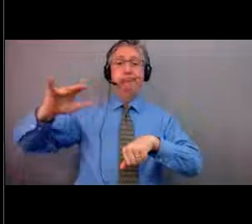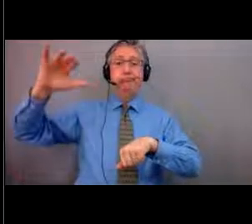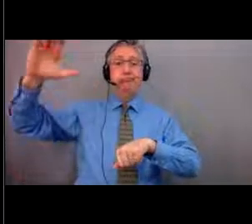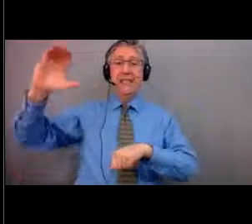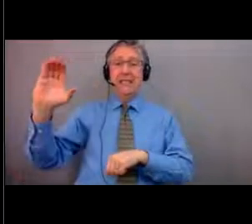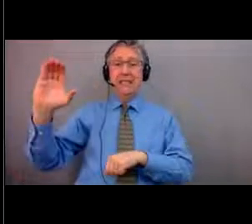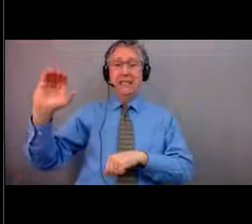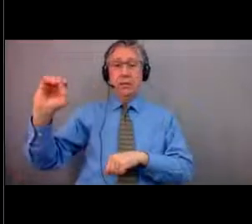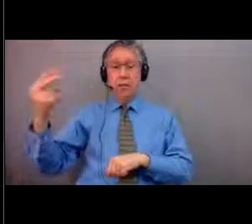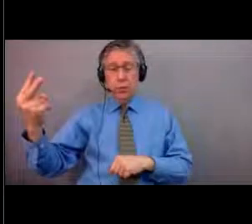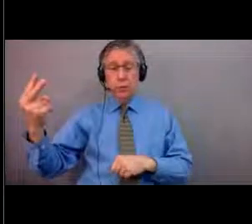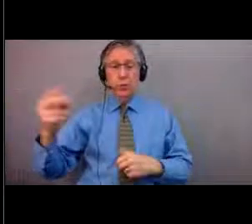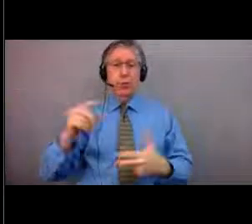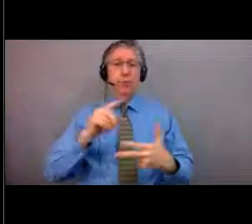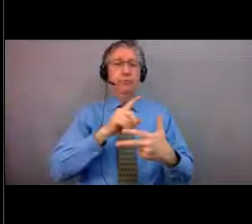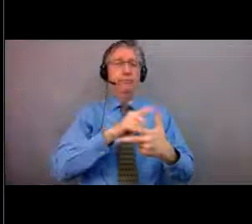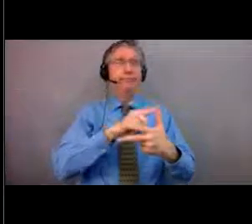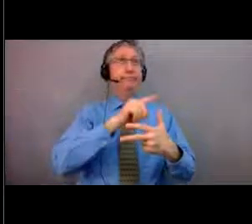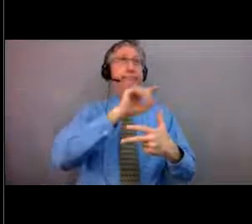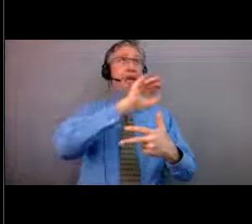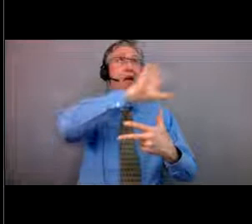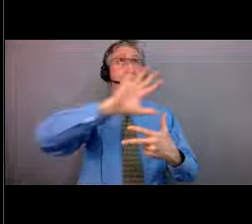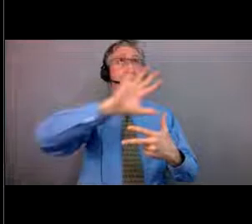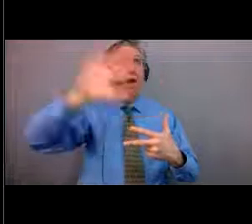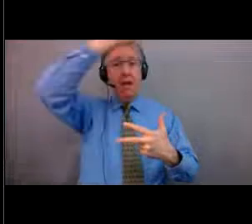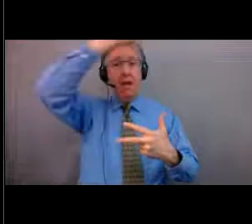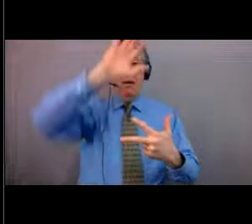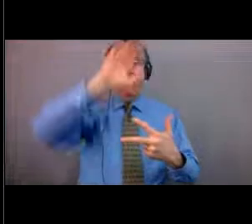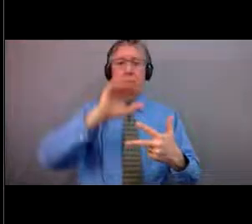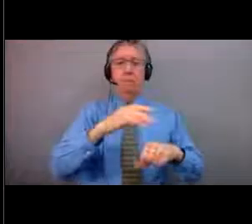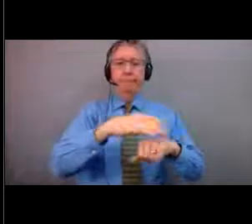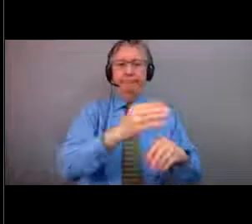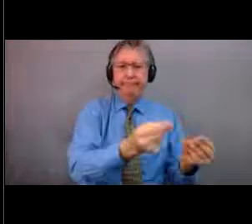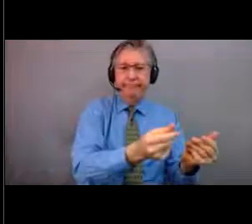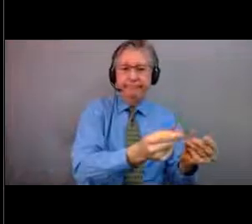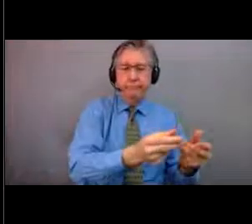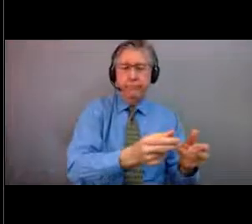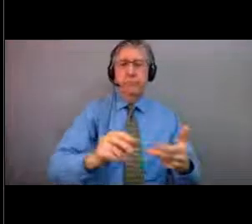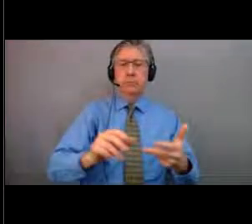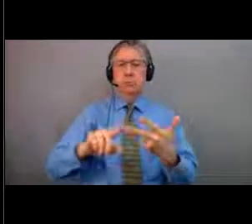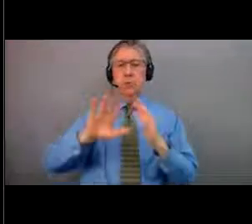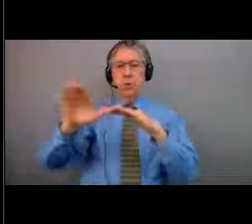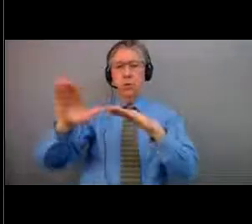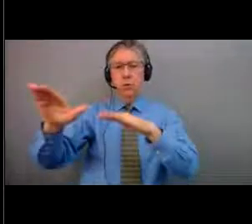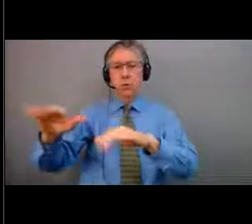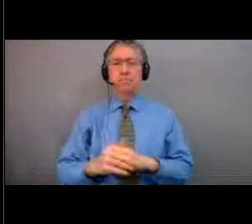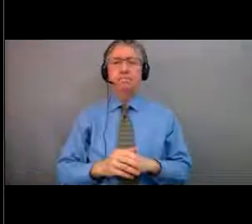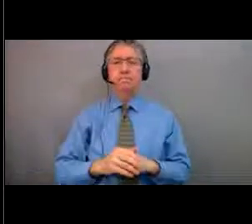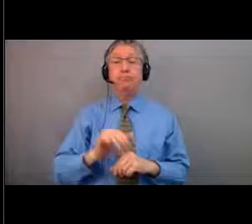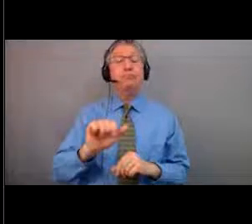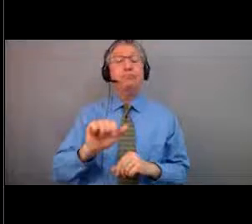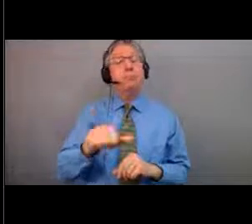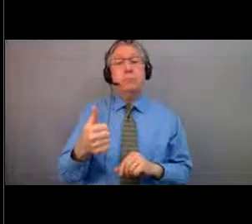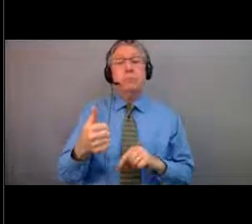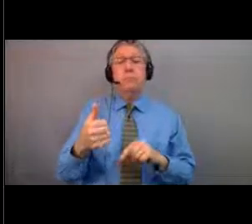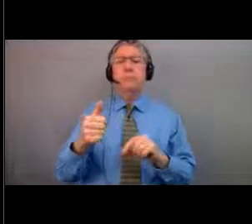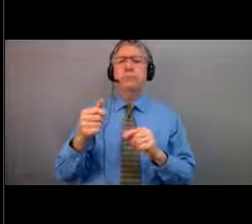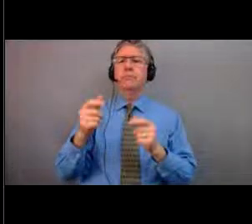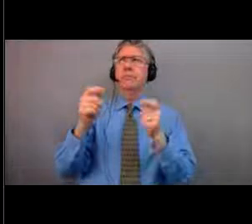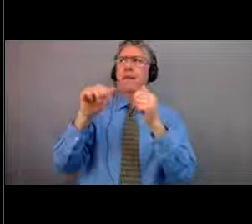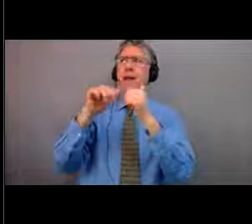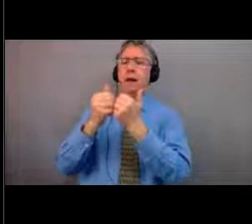land, the air, and the oceans? And secondly, what are the controls of the decadal variations in the